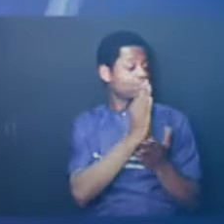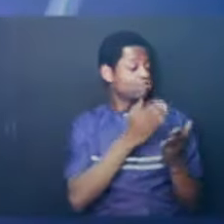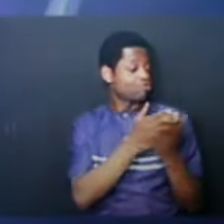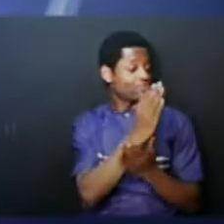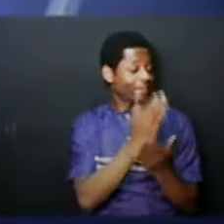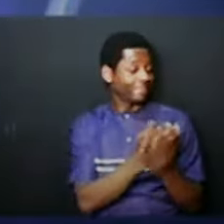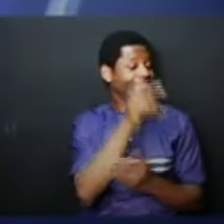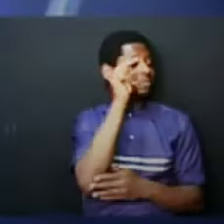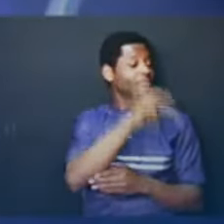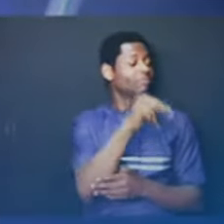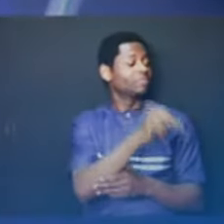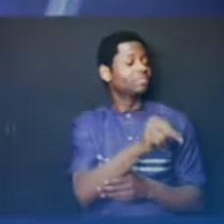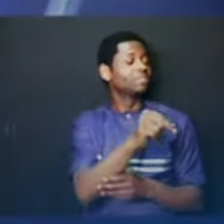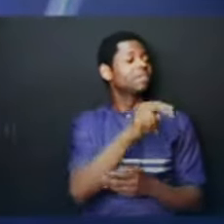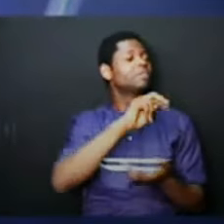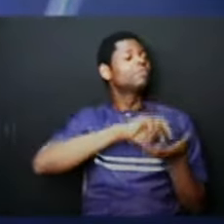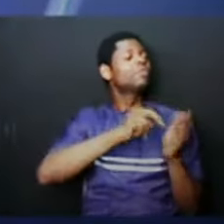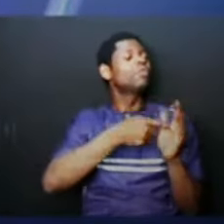let go.